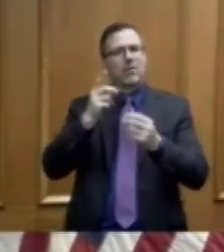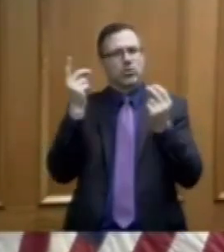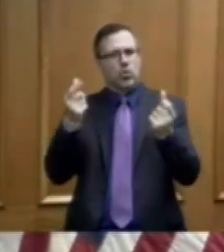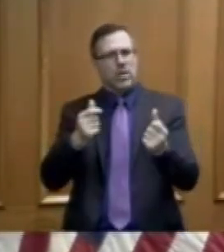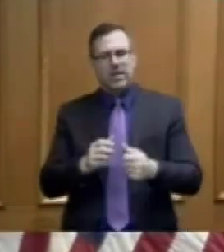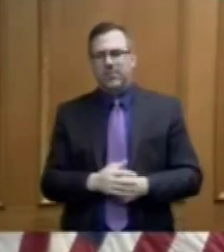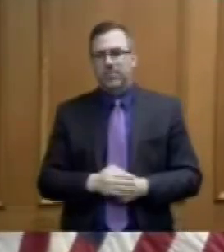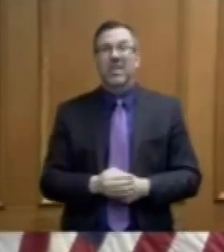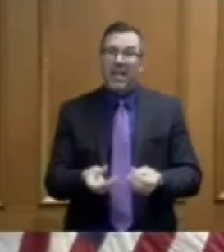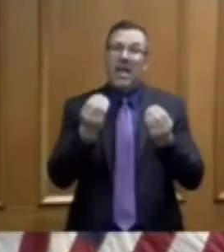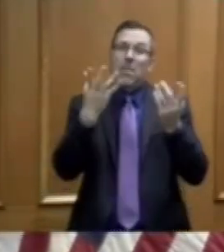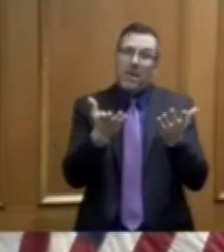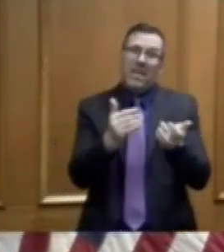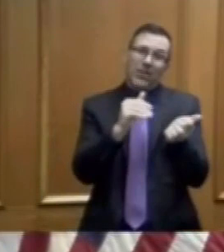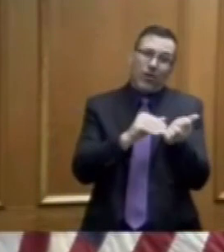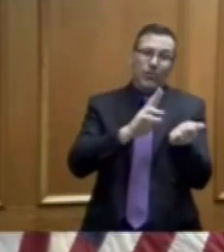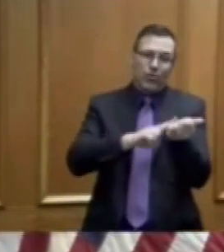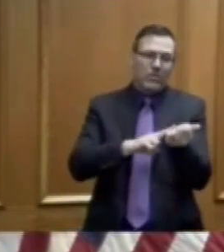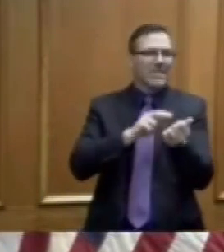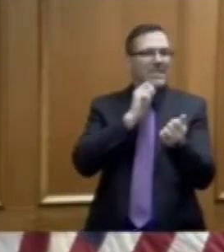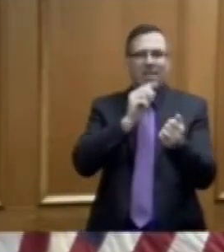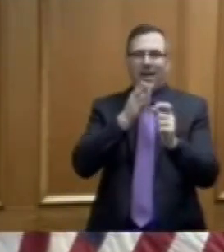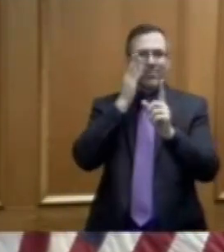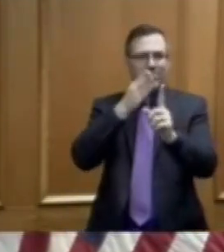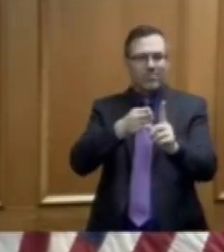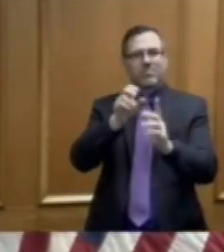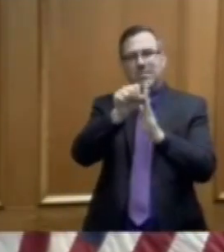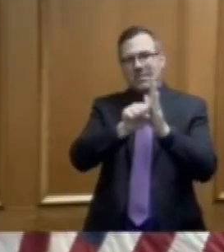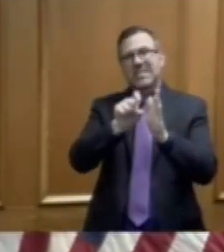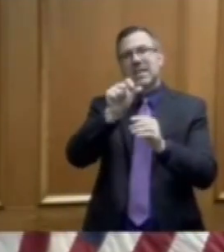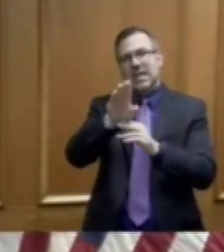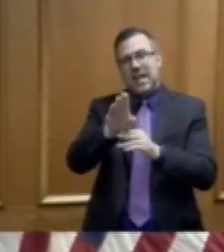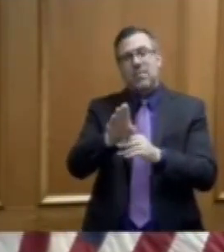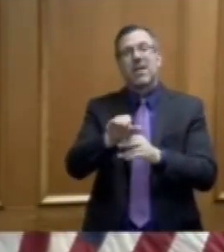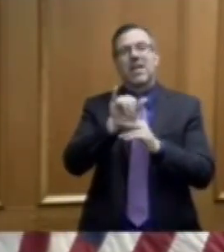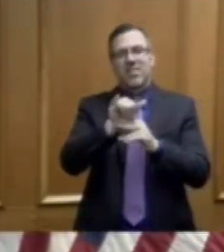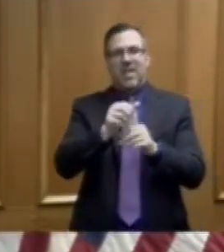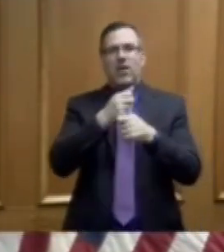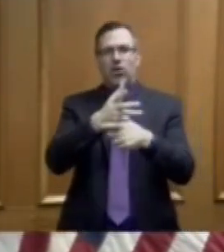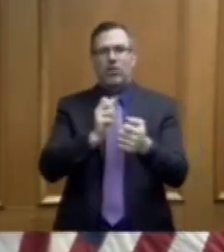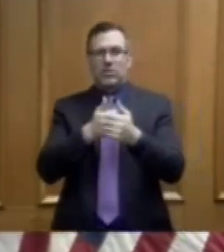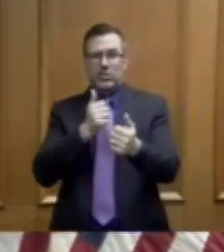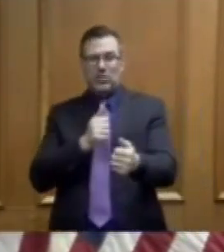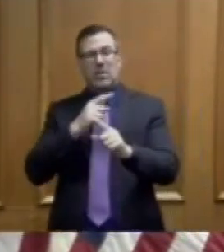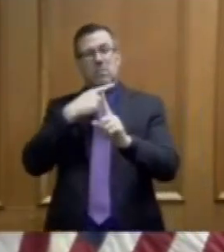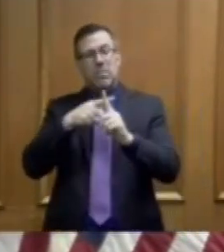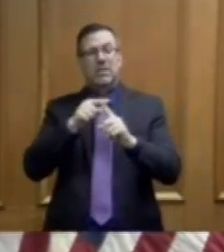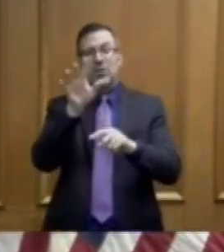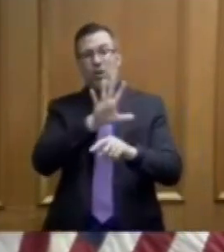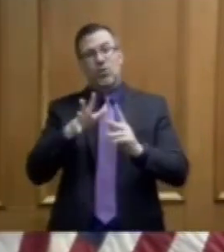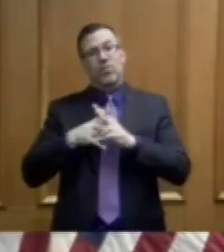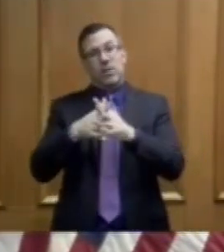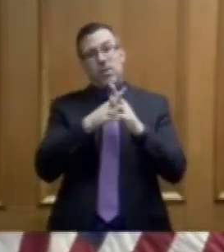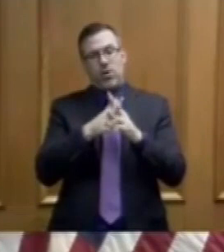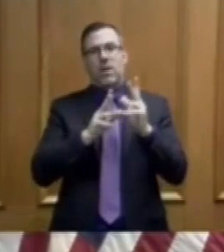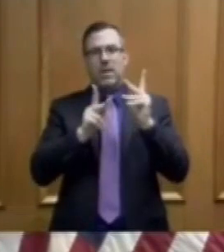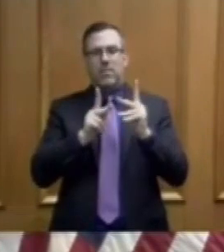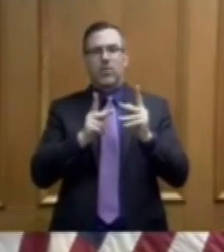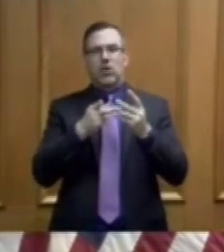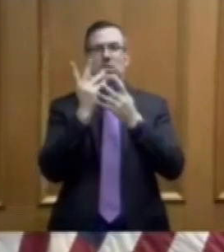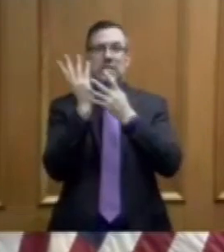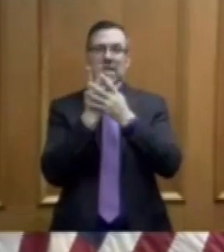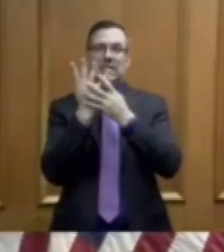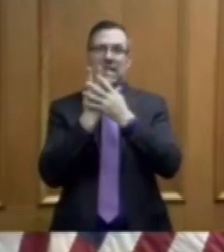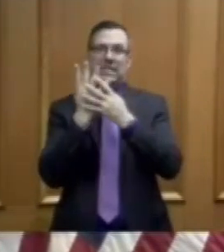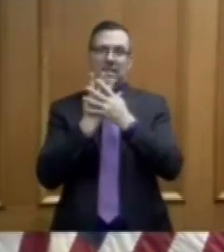many of them are not, and this particular challenge on turnaround time, because of the national backlog of testing, and if you look at